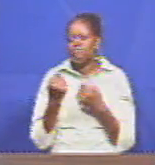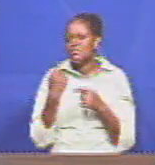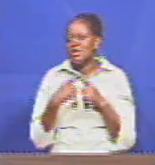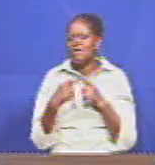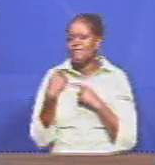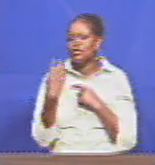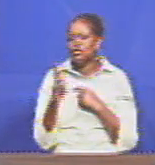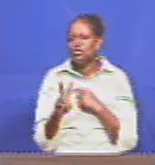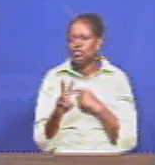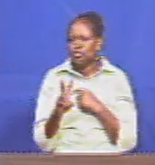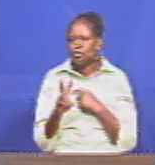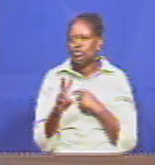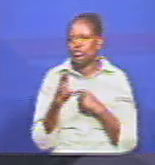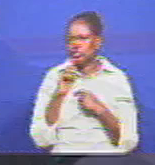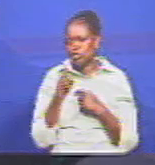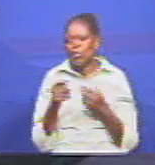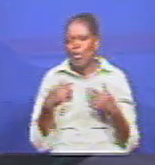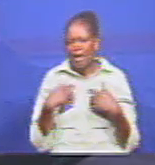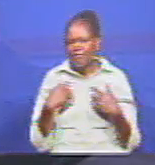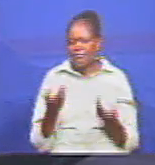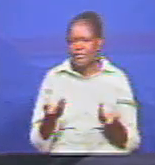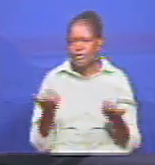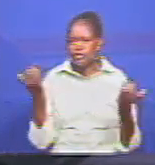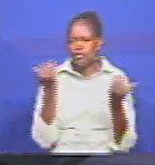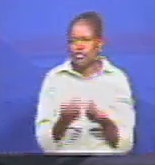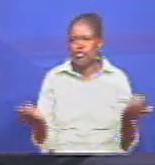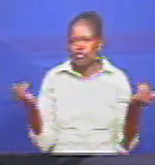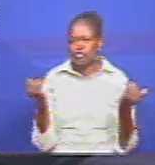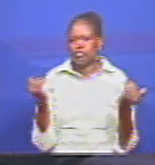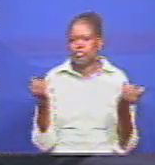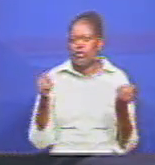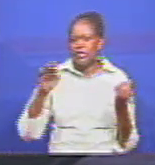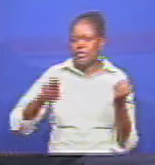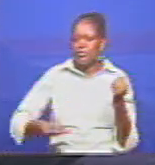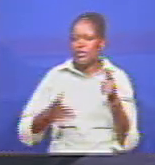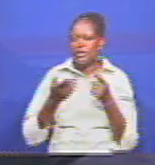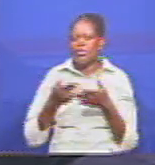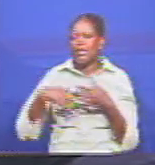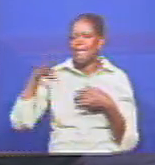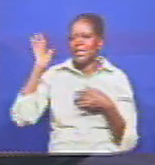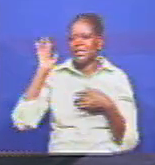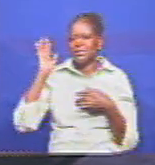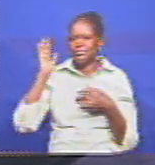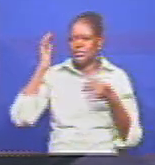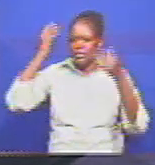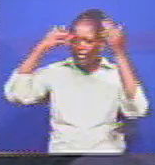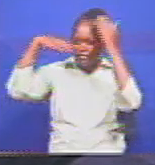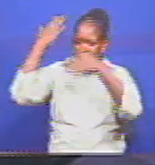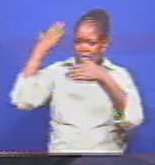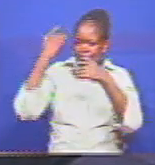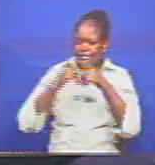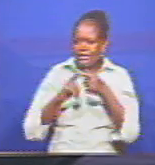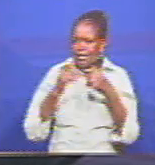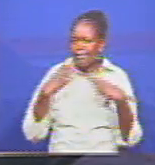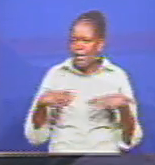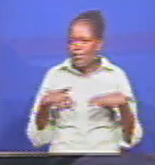yes. We have children who are small children, mm-hmm. now they are grown up, they are university people,